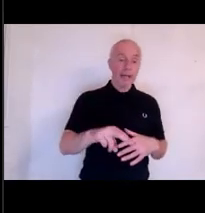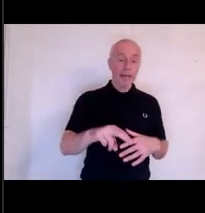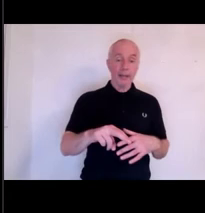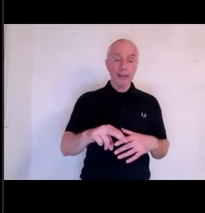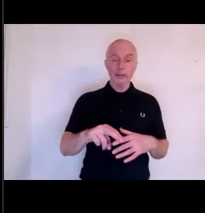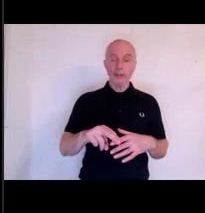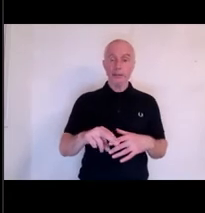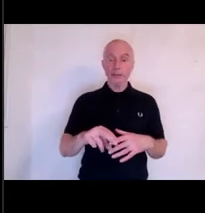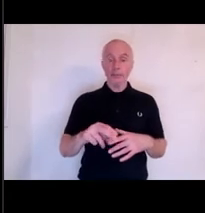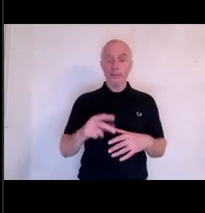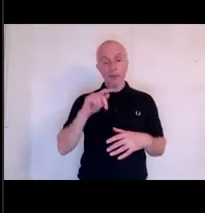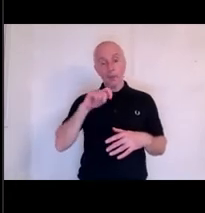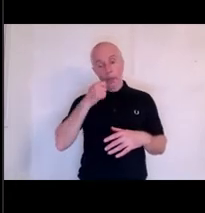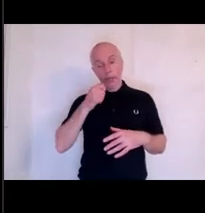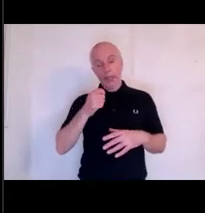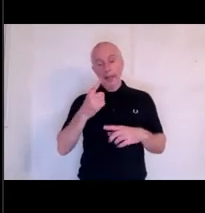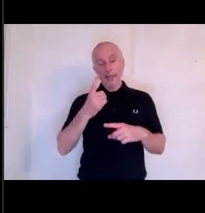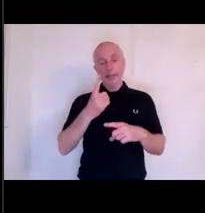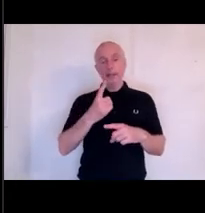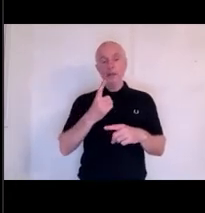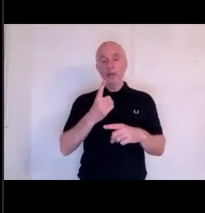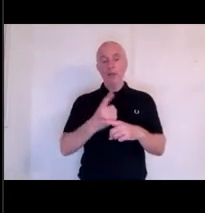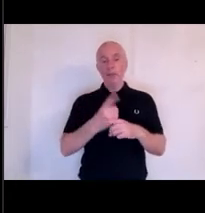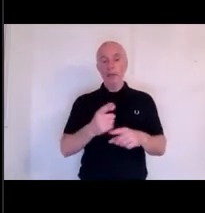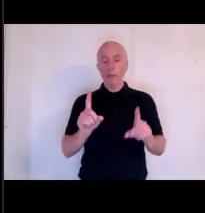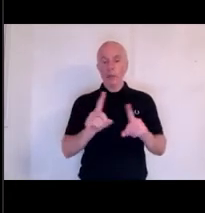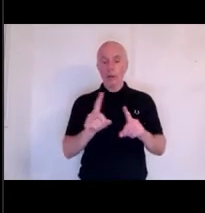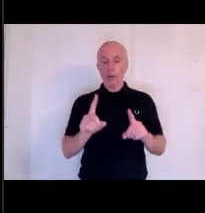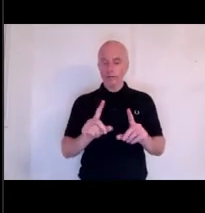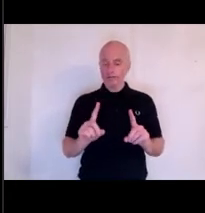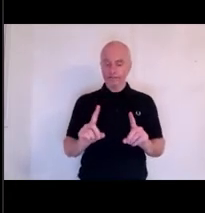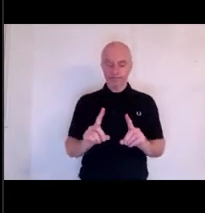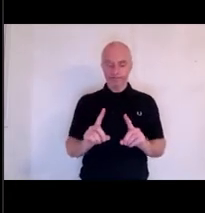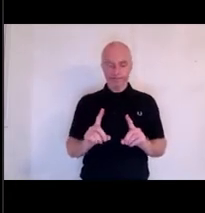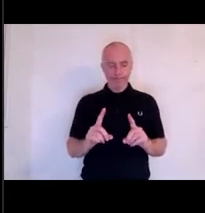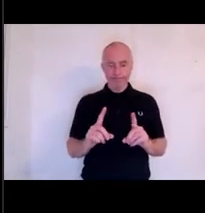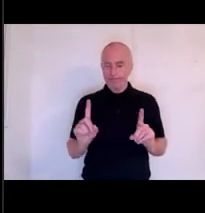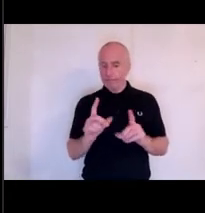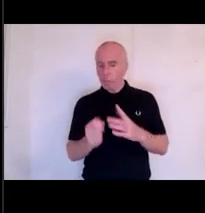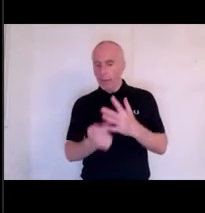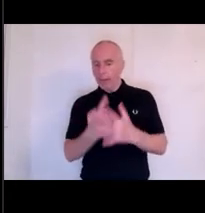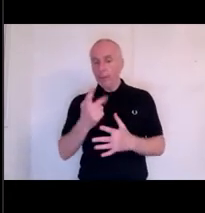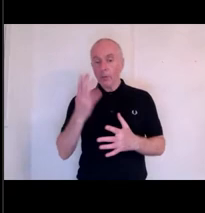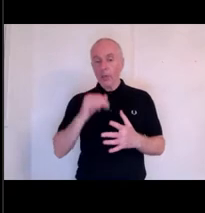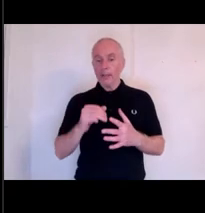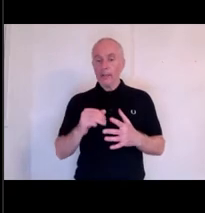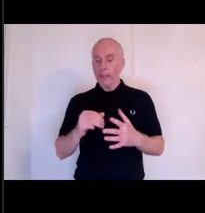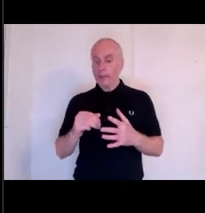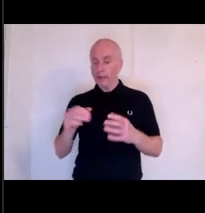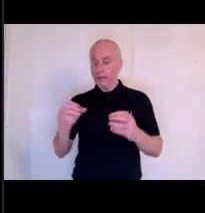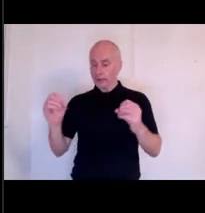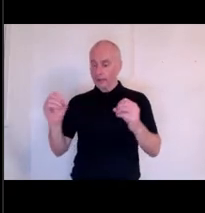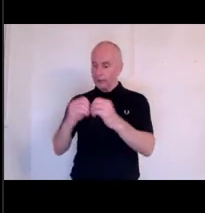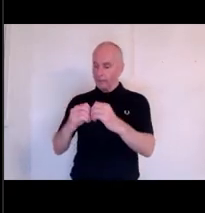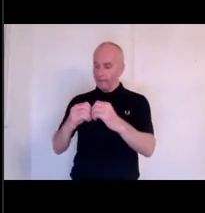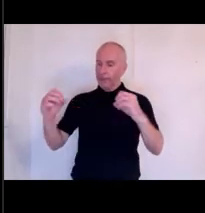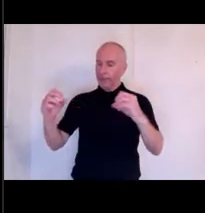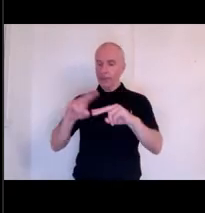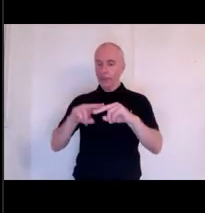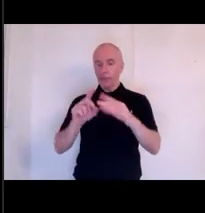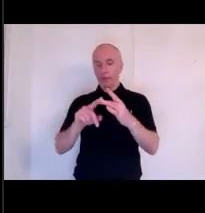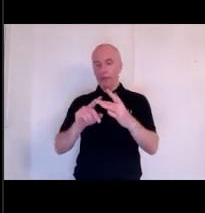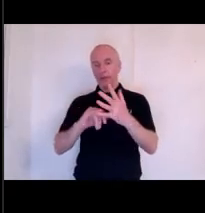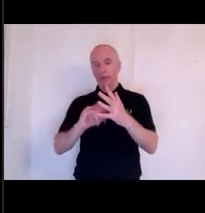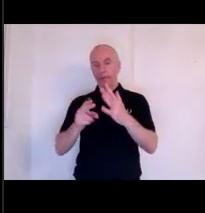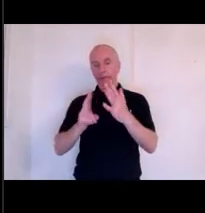I'm going to talk to you a bit more about what happens when those nucleides fission and what the nuclear data